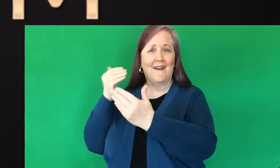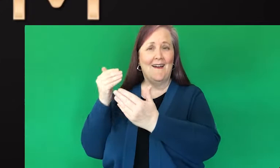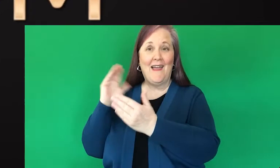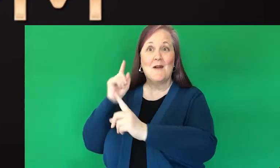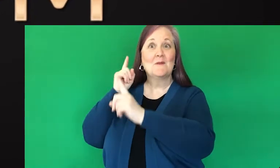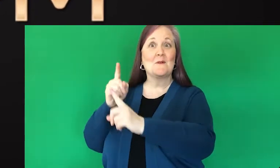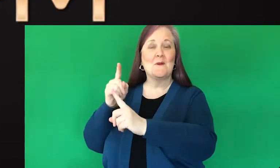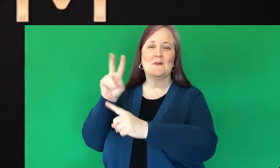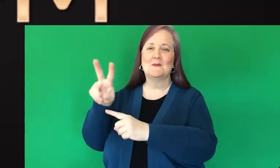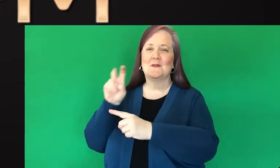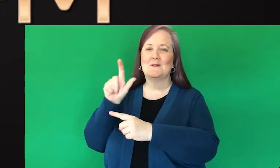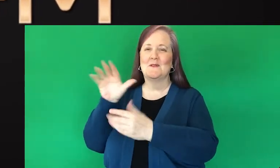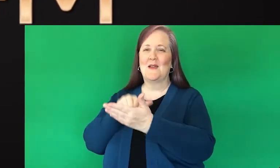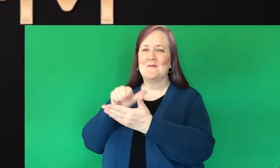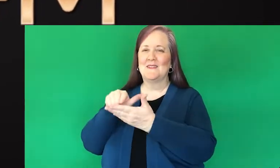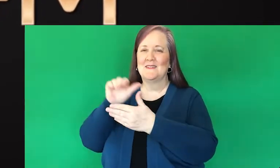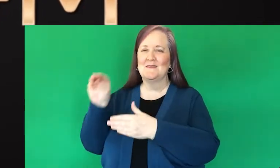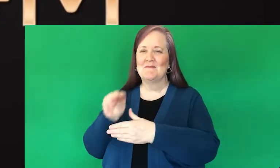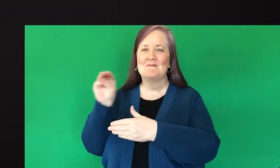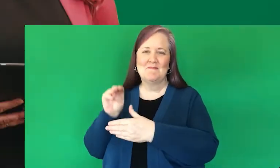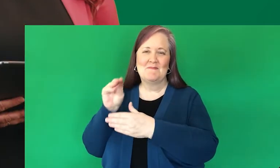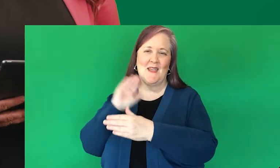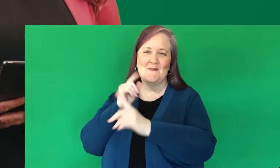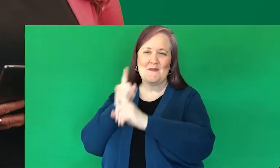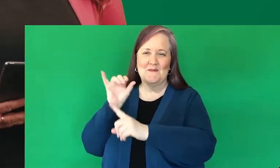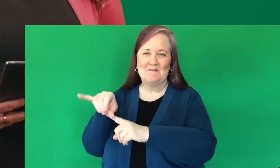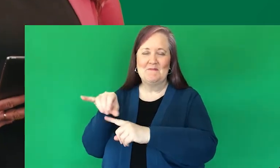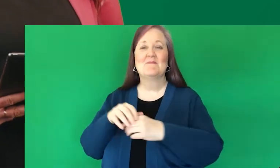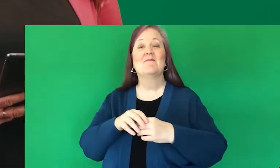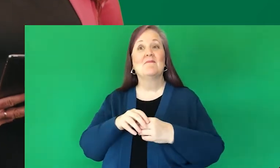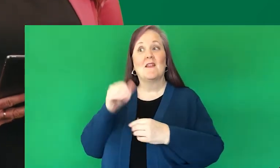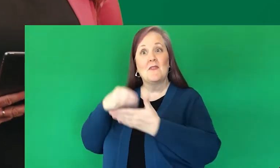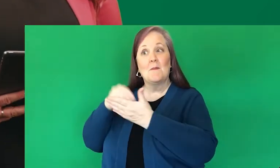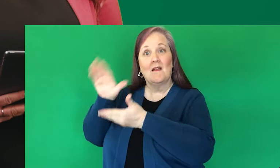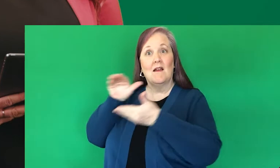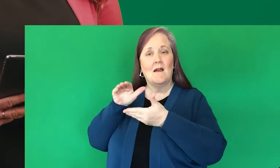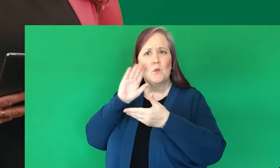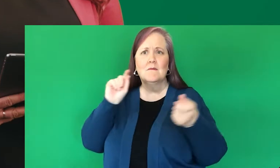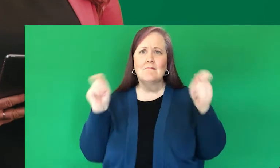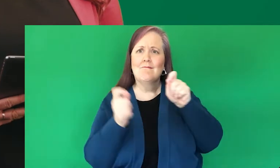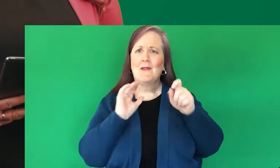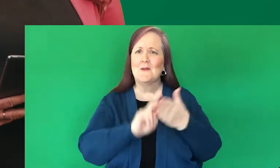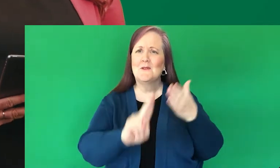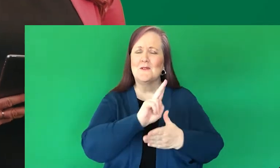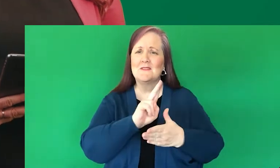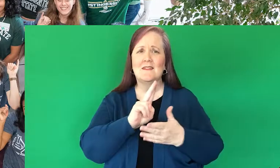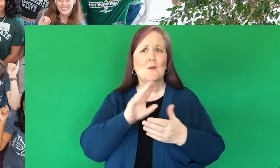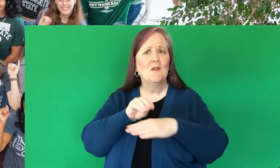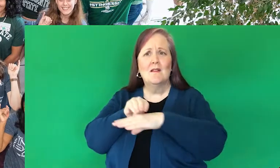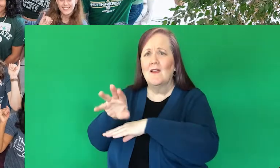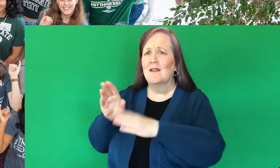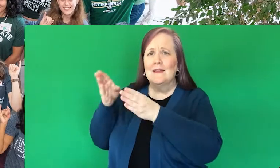towards its $225 million goal. These funds stand to transform our